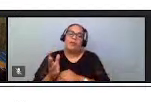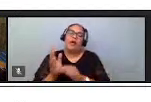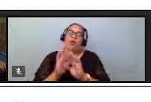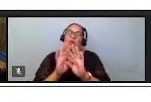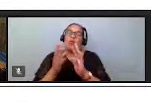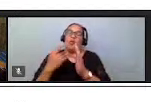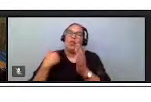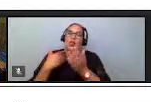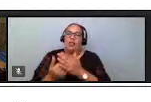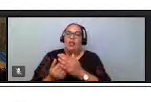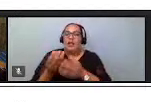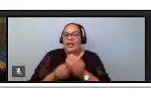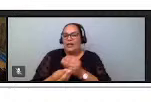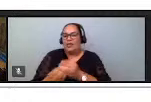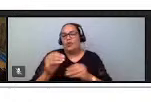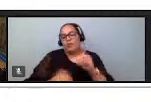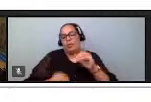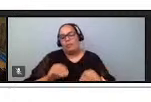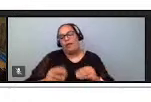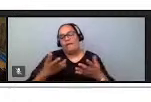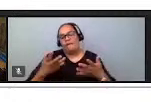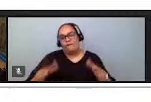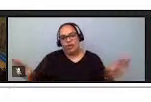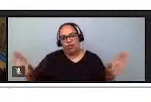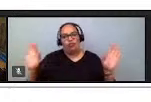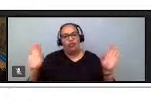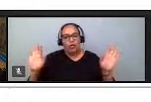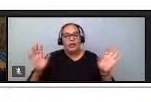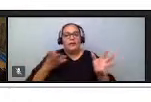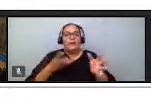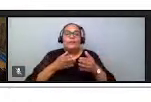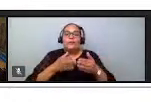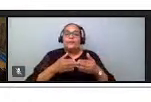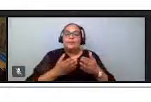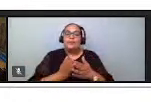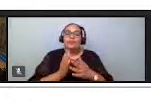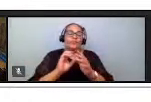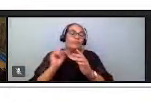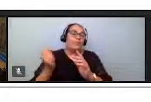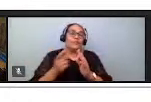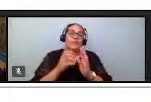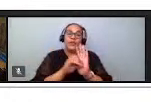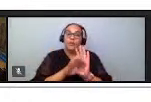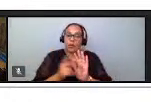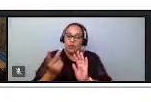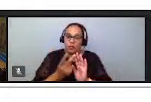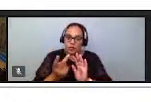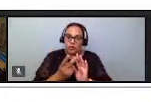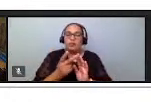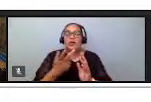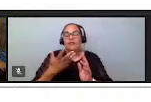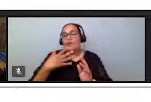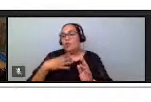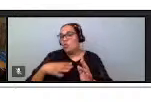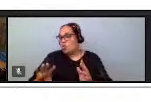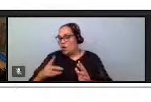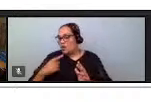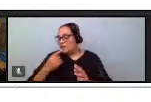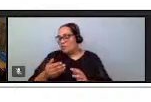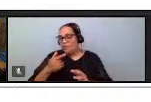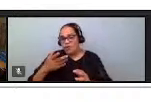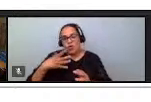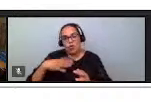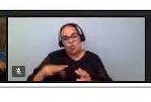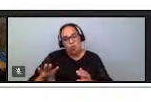past for export and PCT that shipments for all markets as well as I said if you want to you want